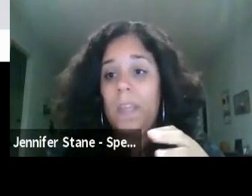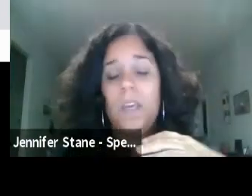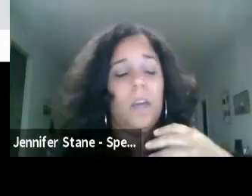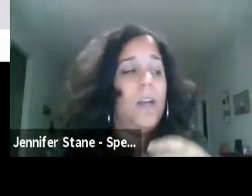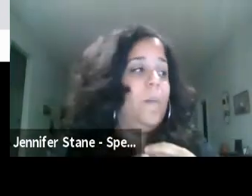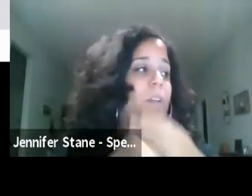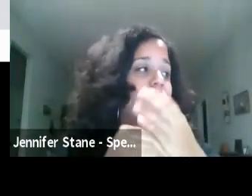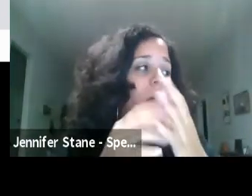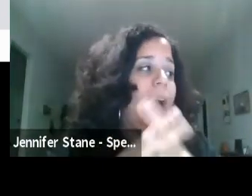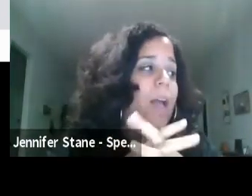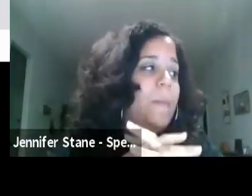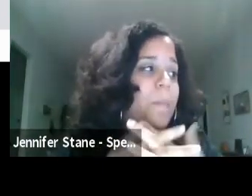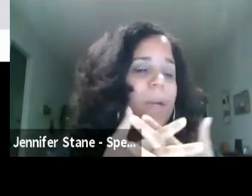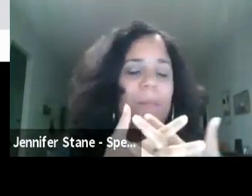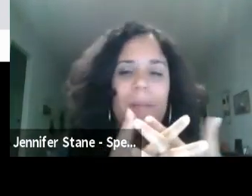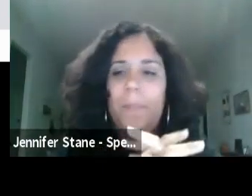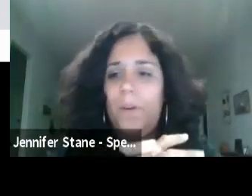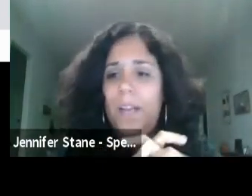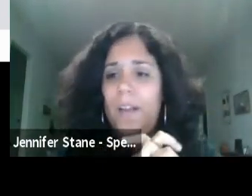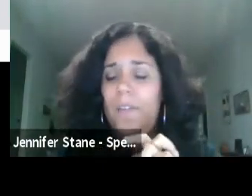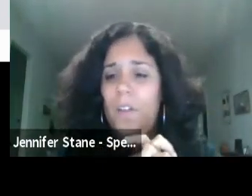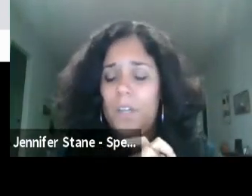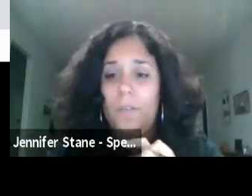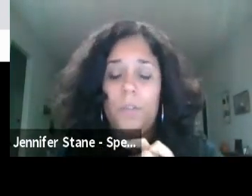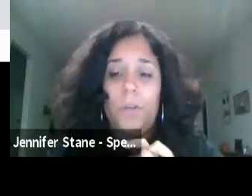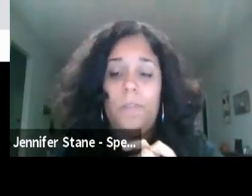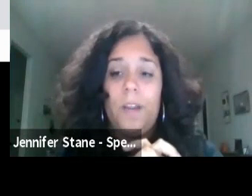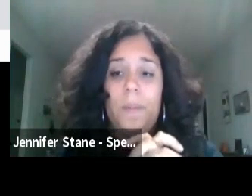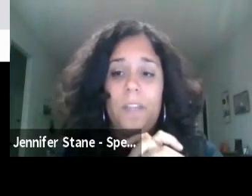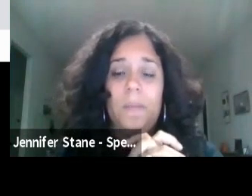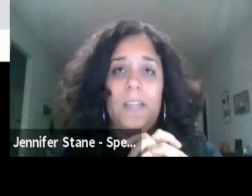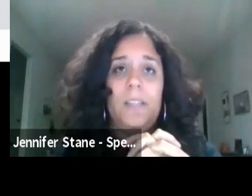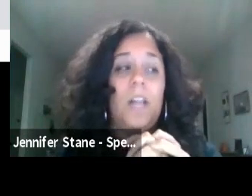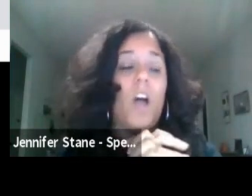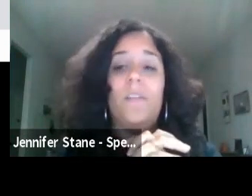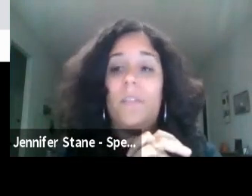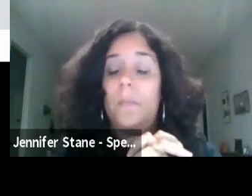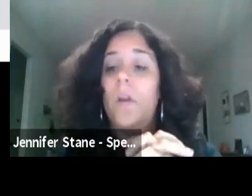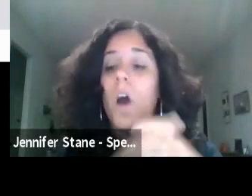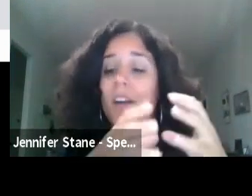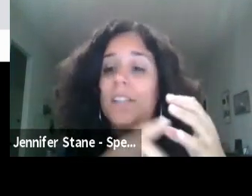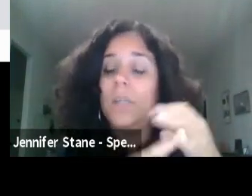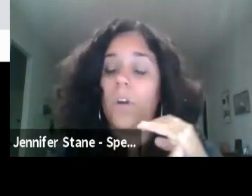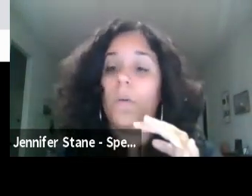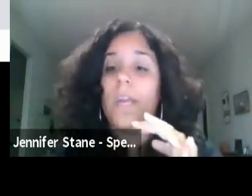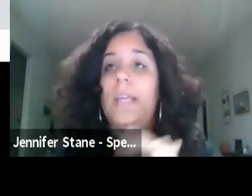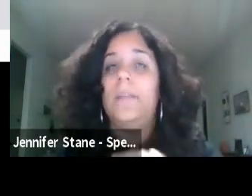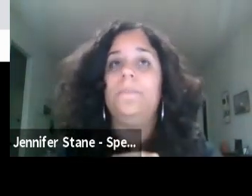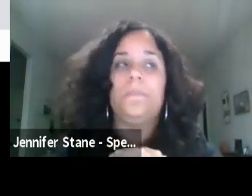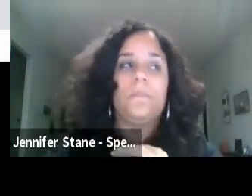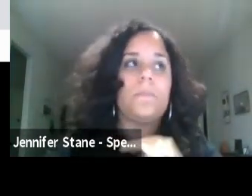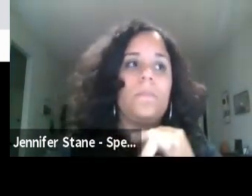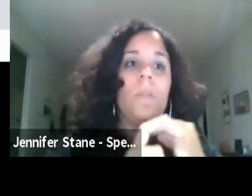stay. So I'm a pretty big proponent of alternative restorative therapies, because a lot of them honestly were